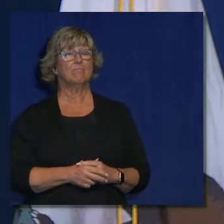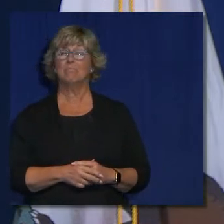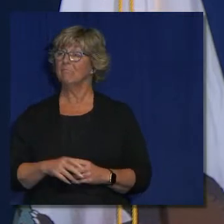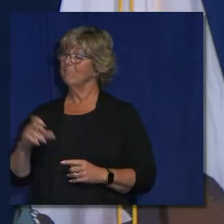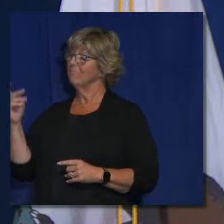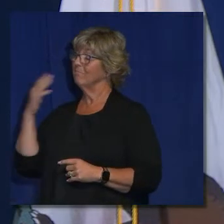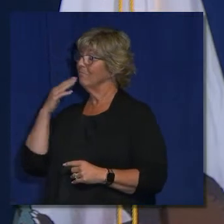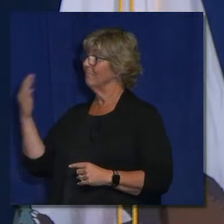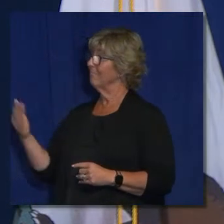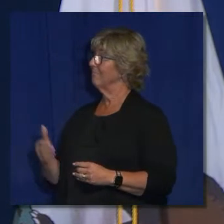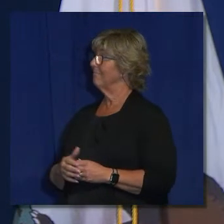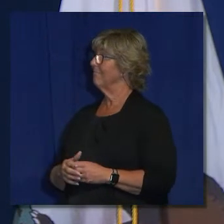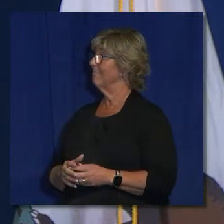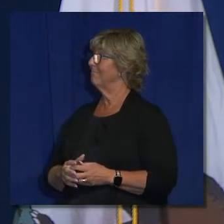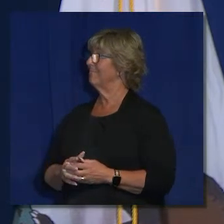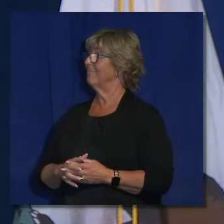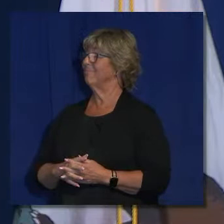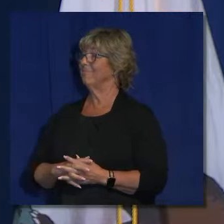Thank you.